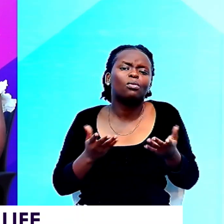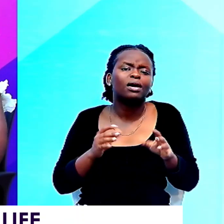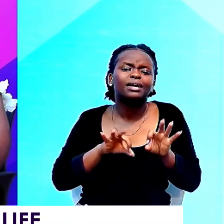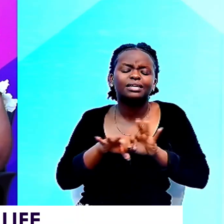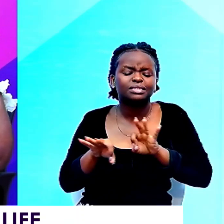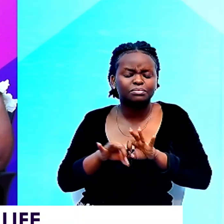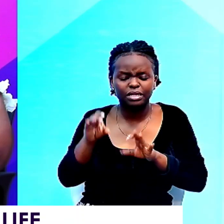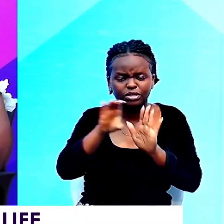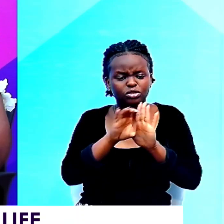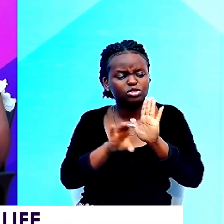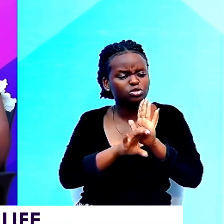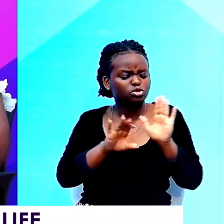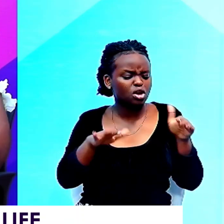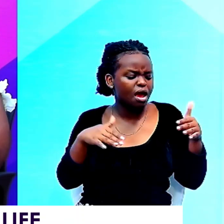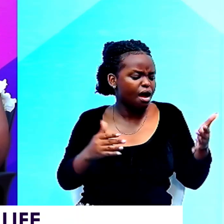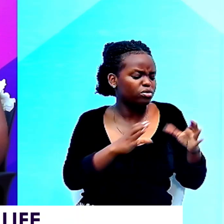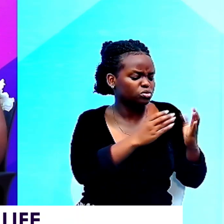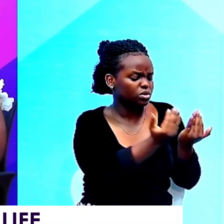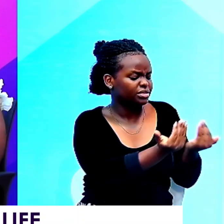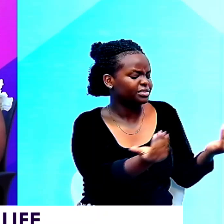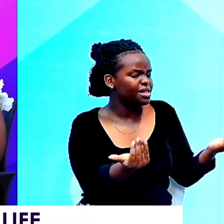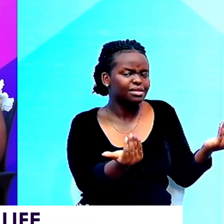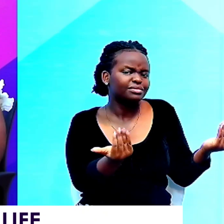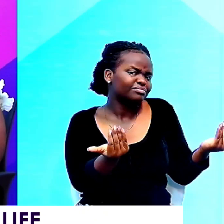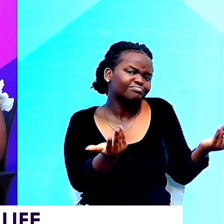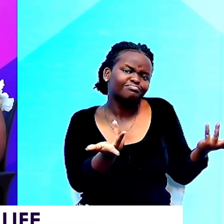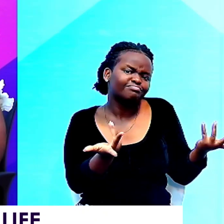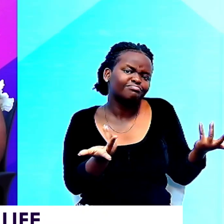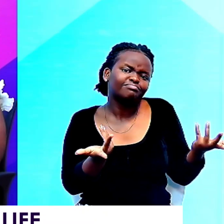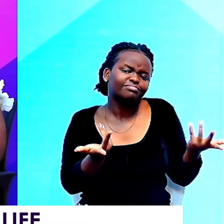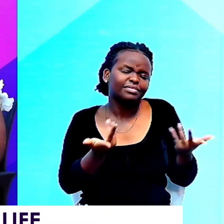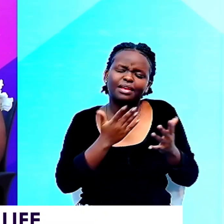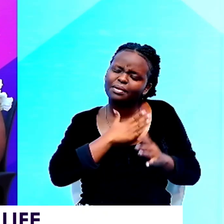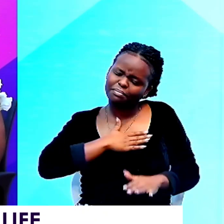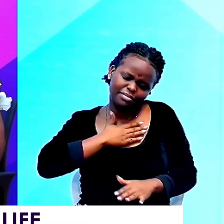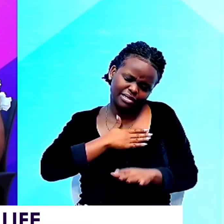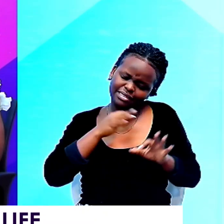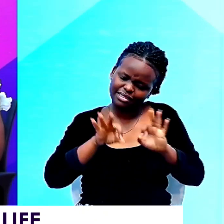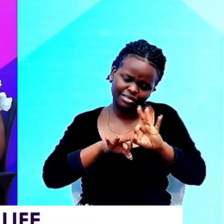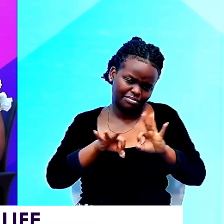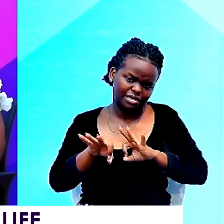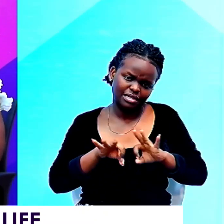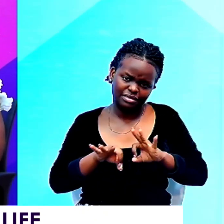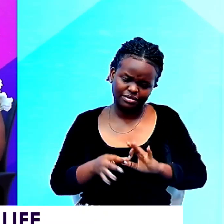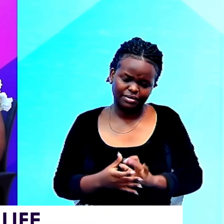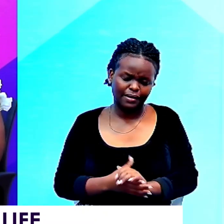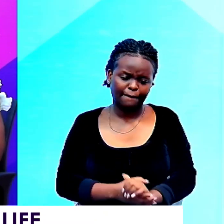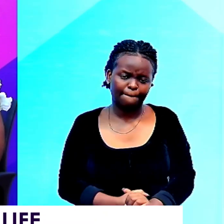the Constitution to a child? I mean, kindly explain. How do you do that?